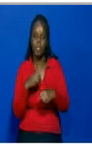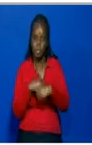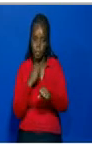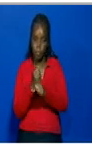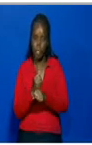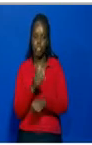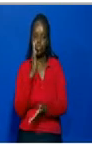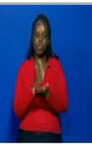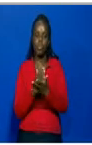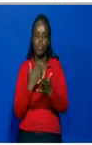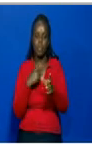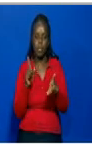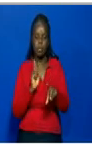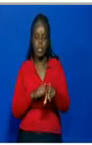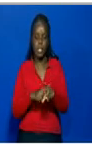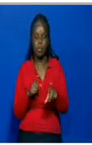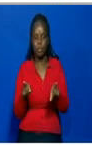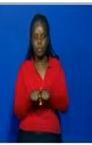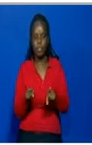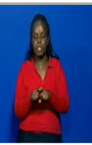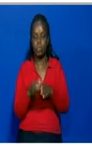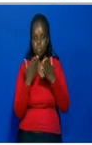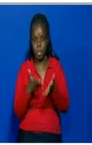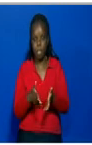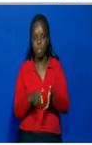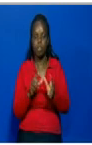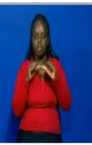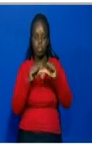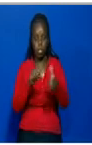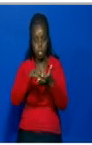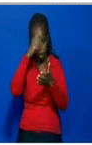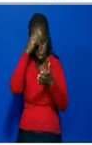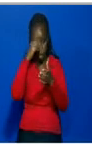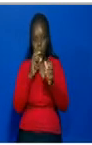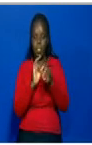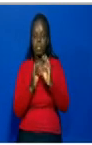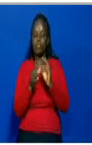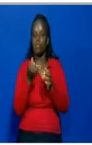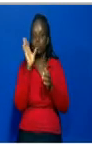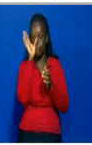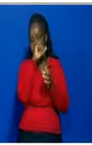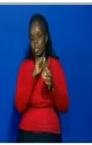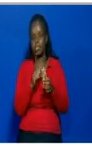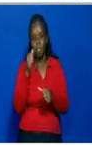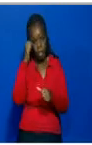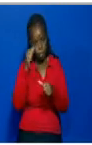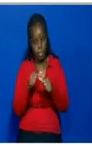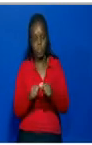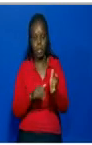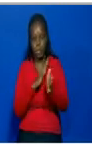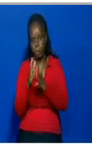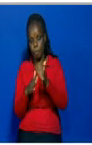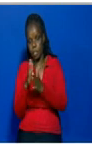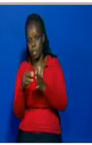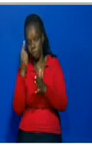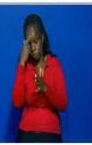make time for that. For now, it's back to learning. And if you've missed out on any of the ones that I've said, or if you want to plan in advance, remember our schedule for